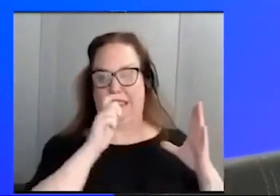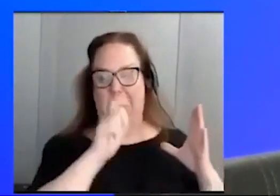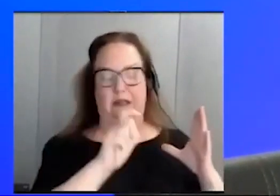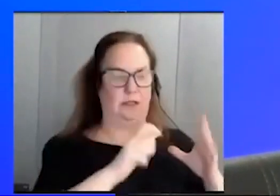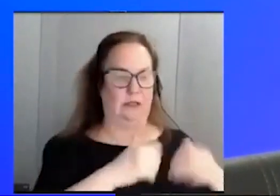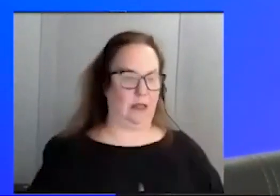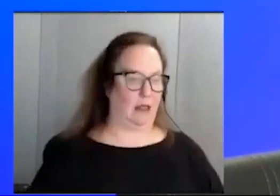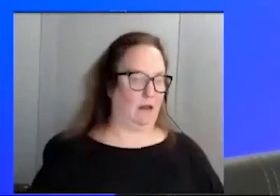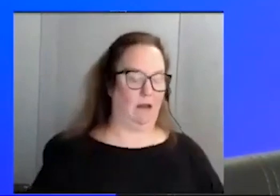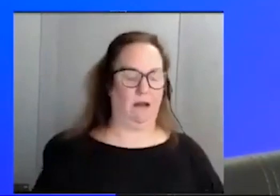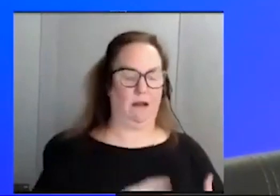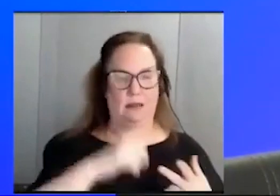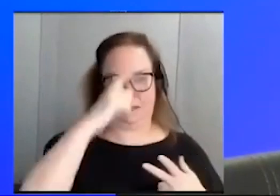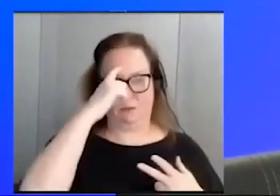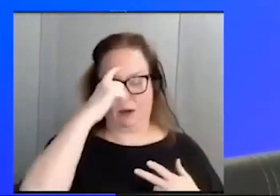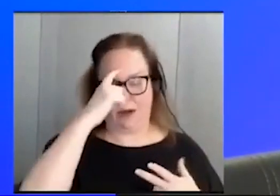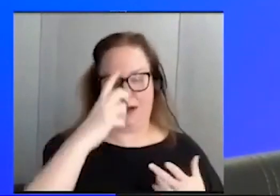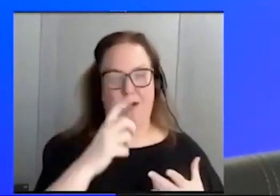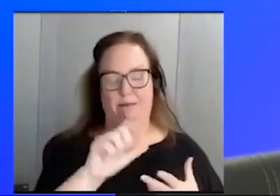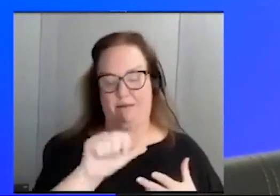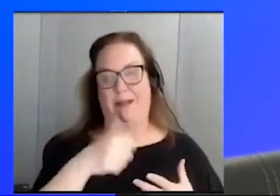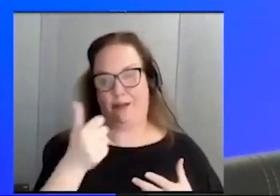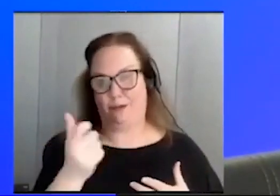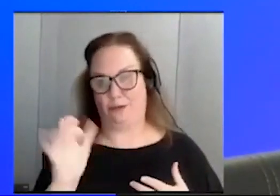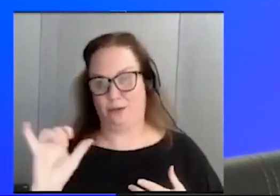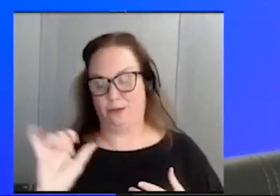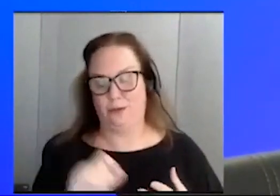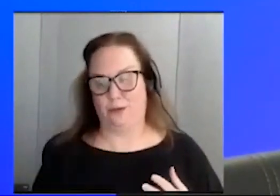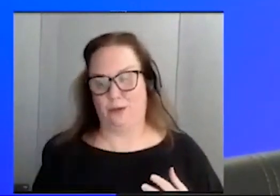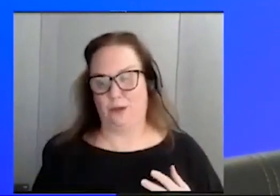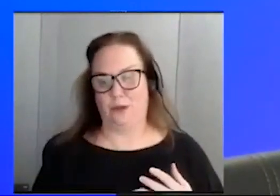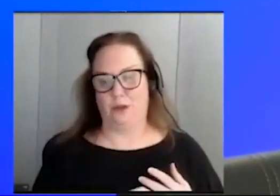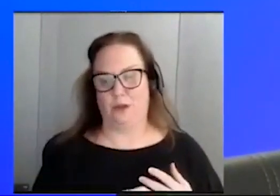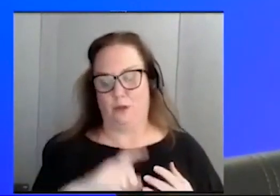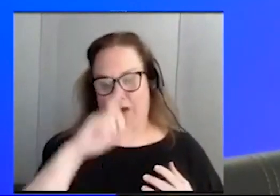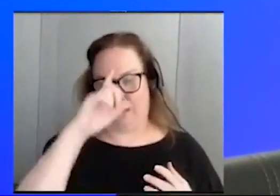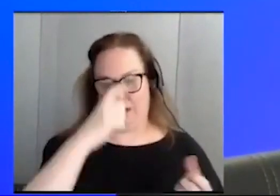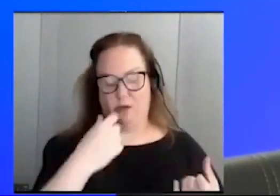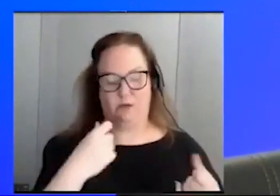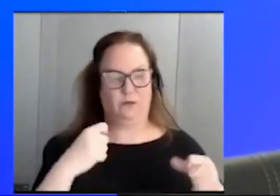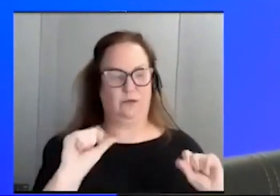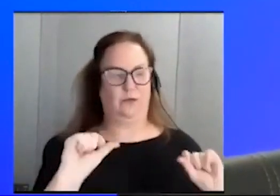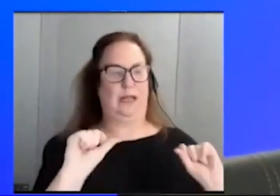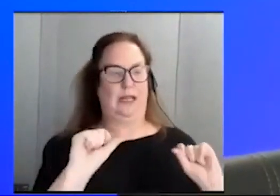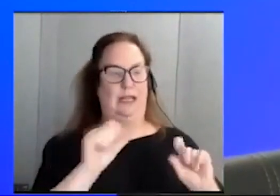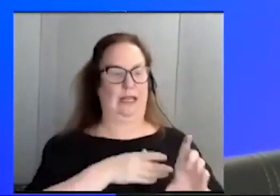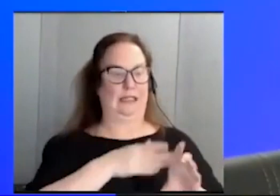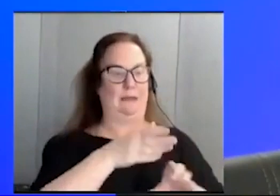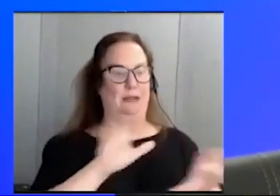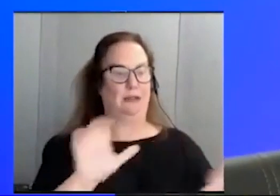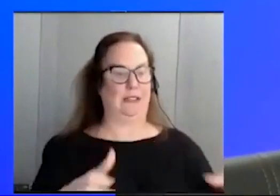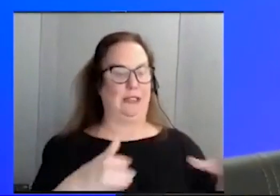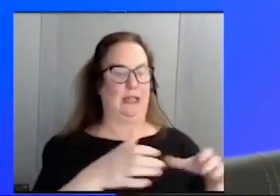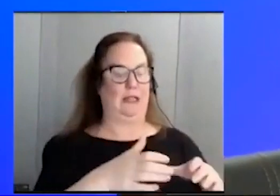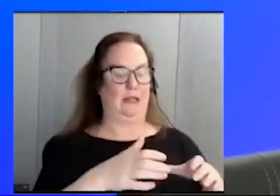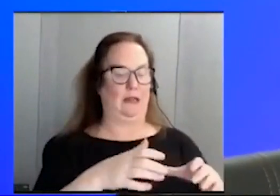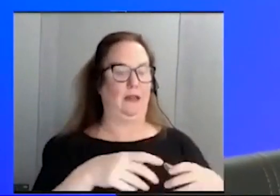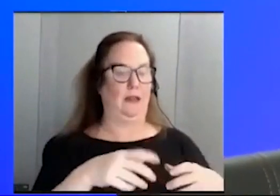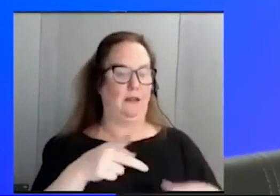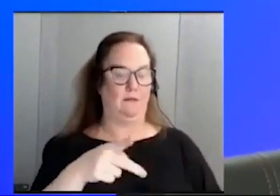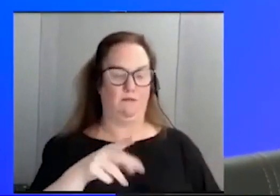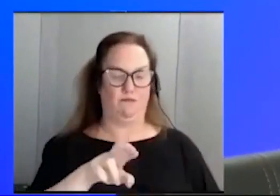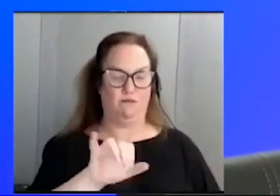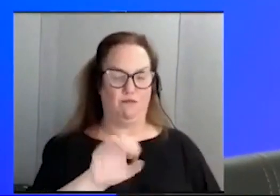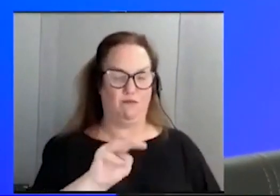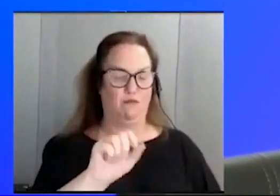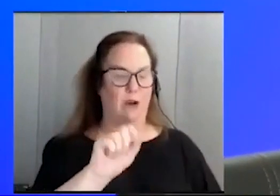it's the brain fog, it's everything. And so we thought that trying to get a team of specialists together, including our primary care colleagues, and to try and manage